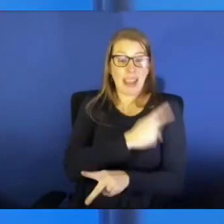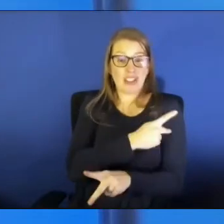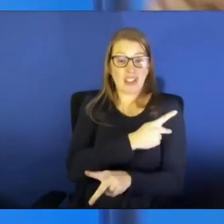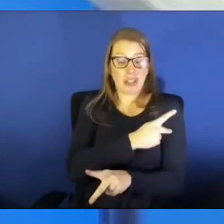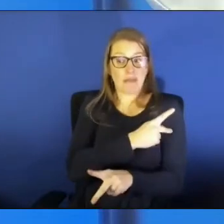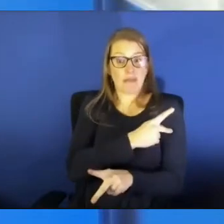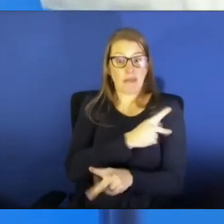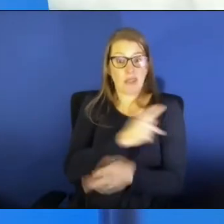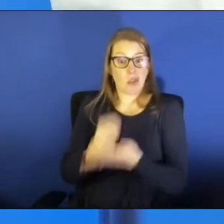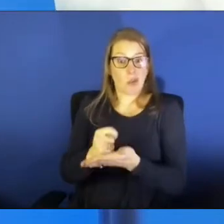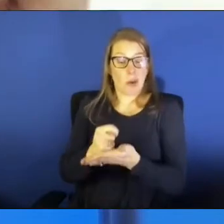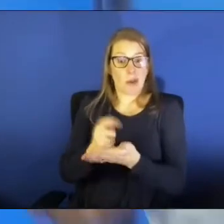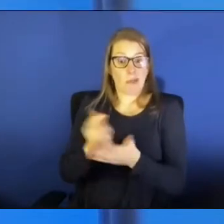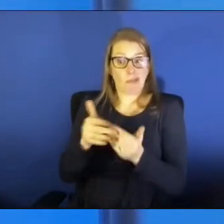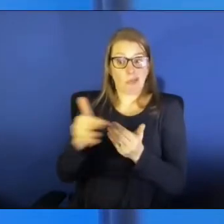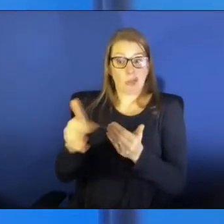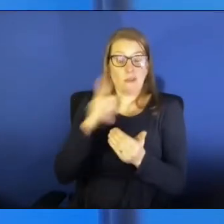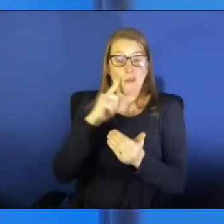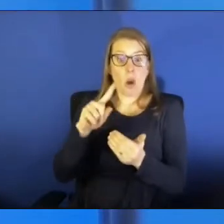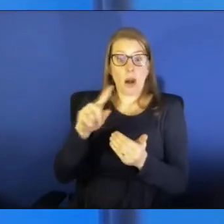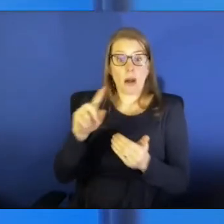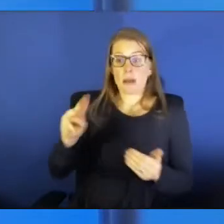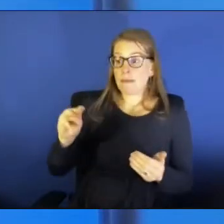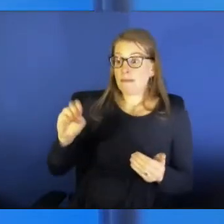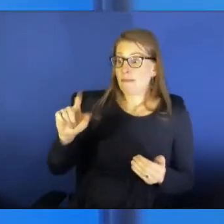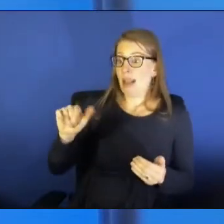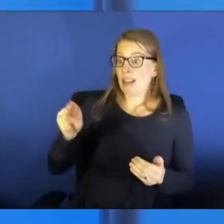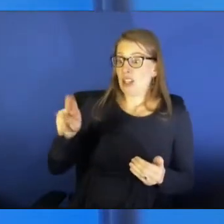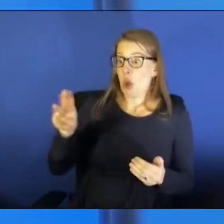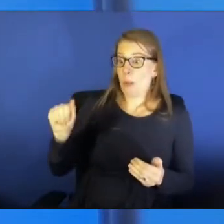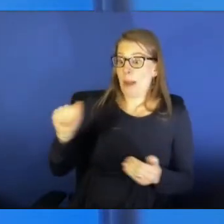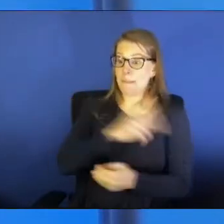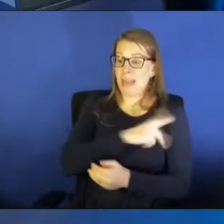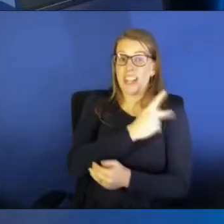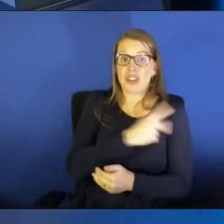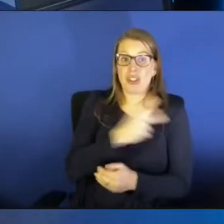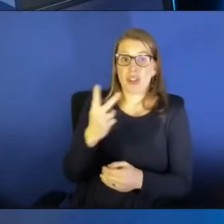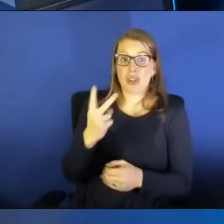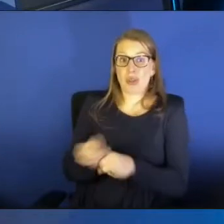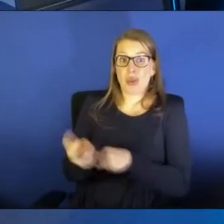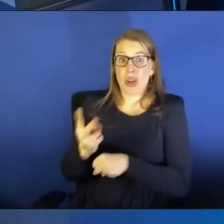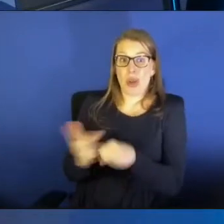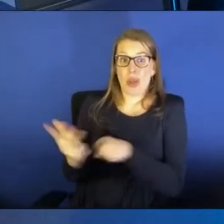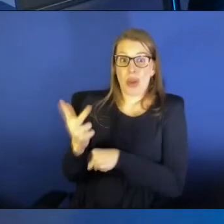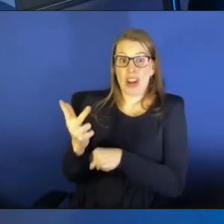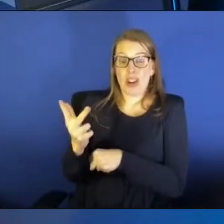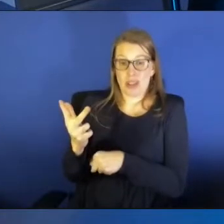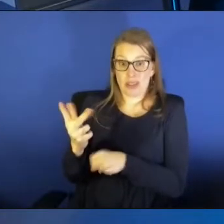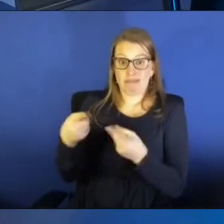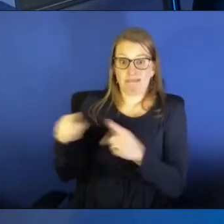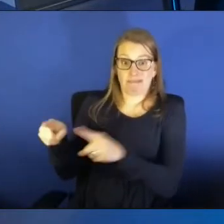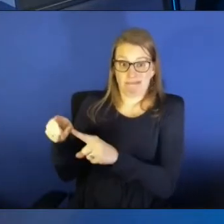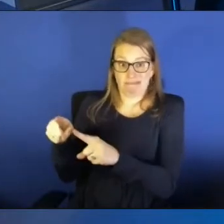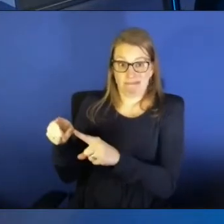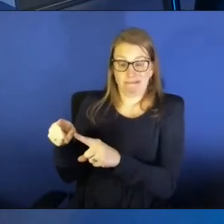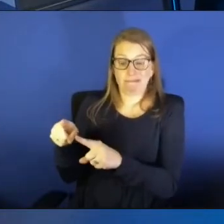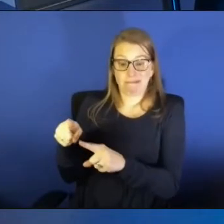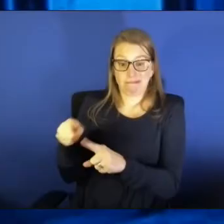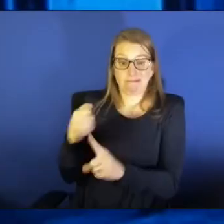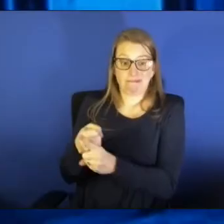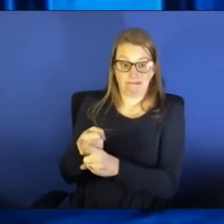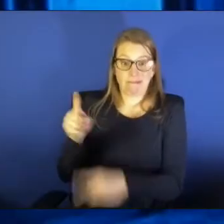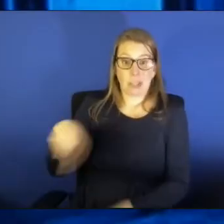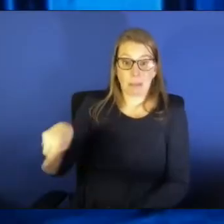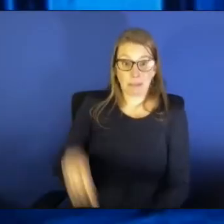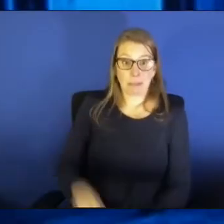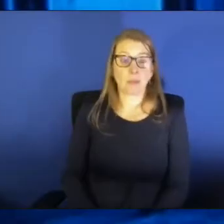for the melanoma patient diagnosed 2, 3, 4 years down the road. Right. I actually think that's a really good point. Every drug we have